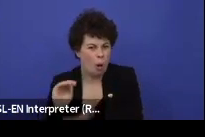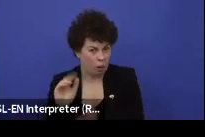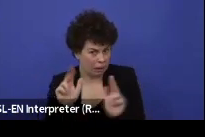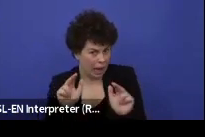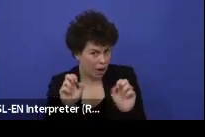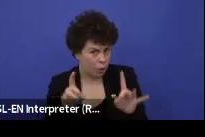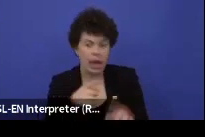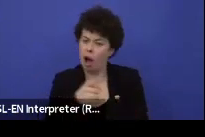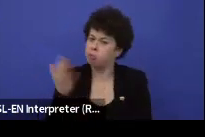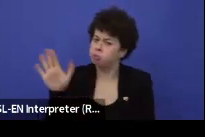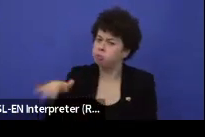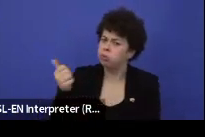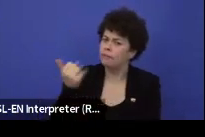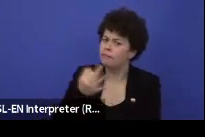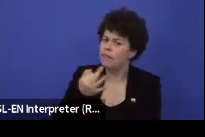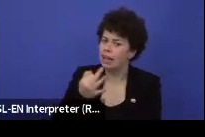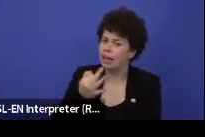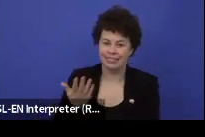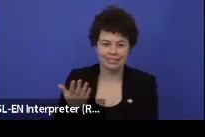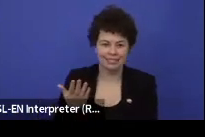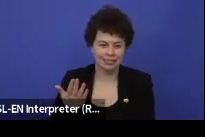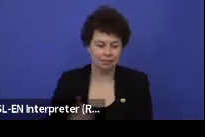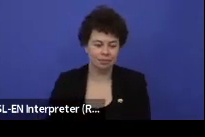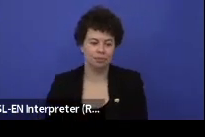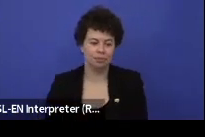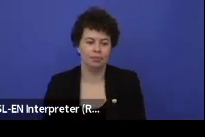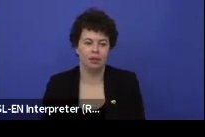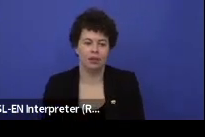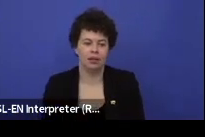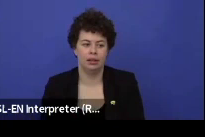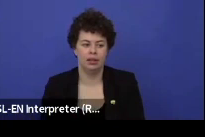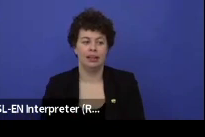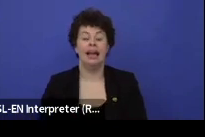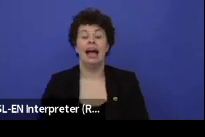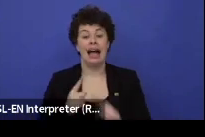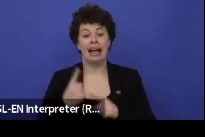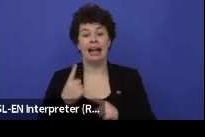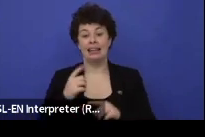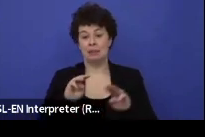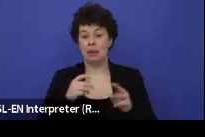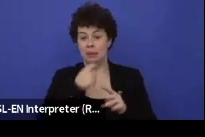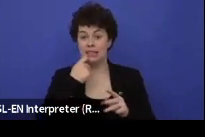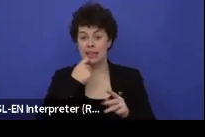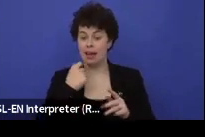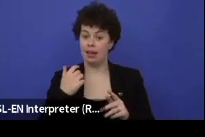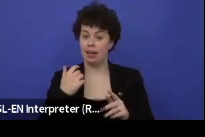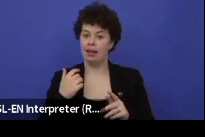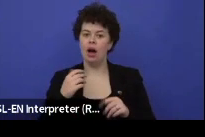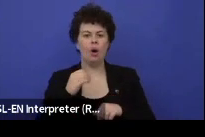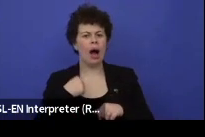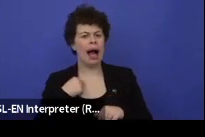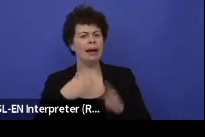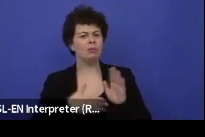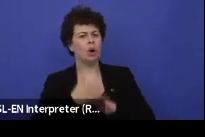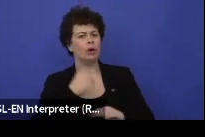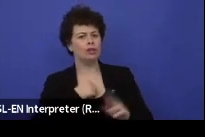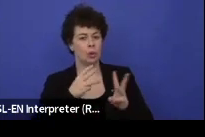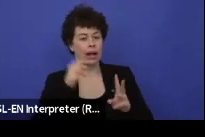And also, yeah, a lot of people were saying that they know where all the toilets are now on their commute to work.